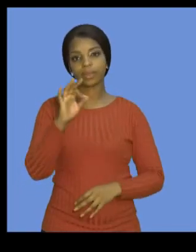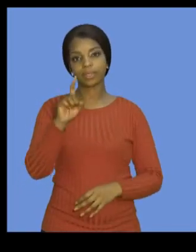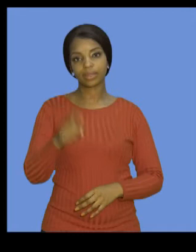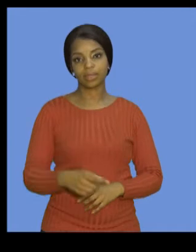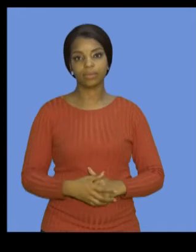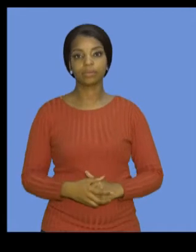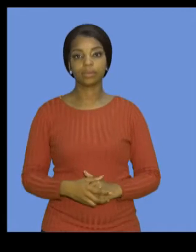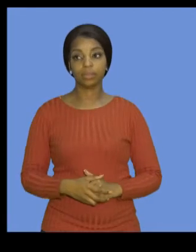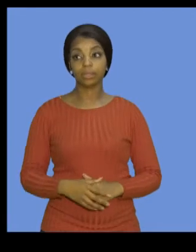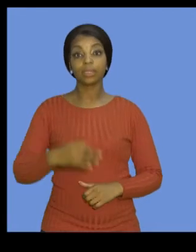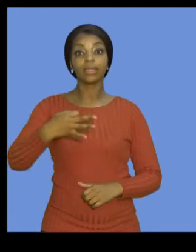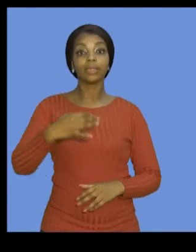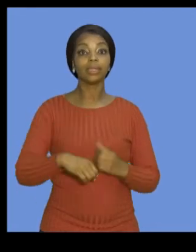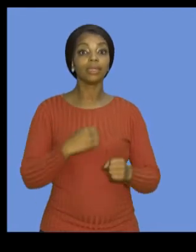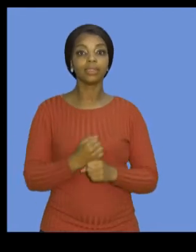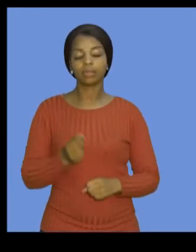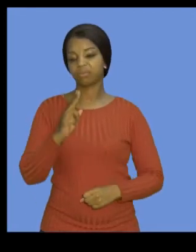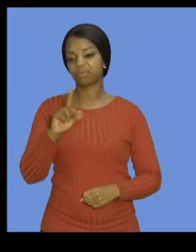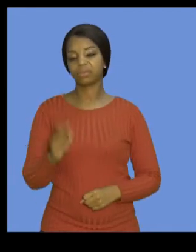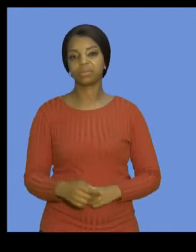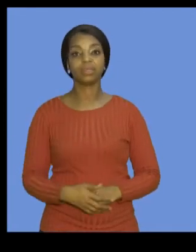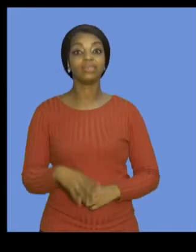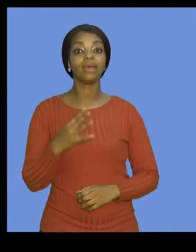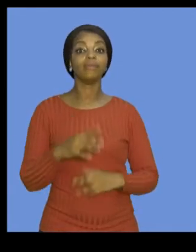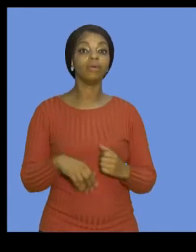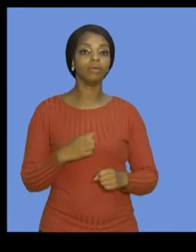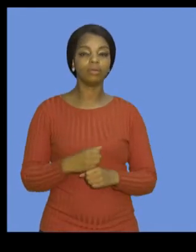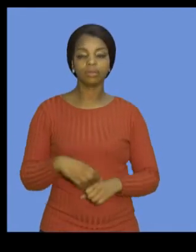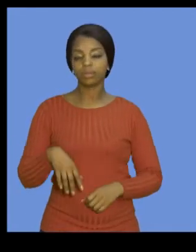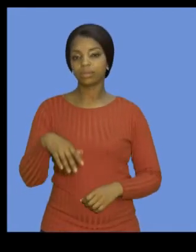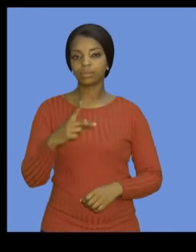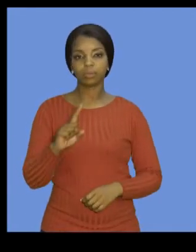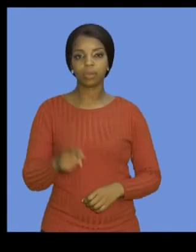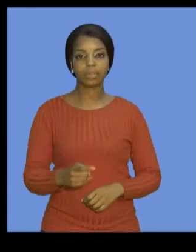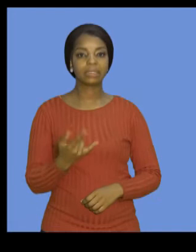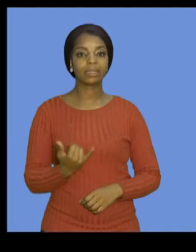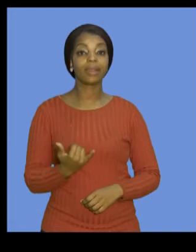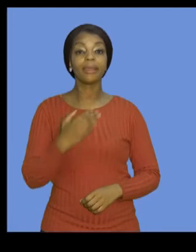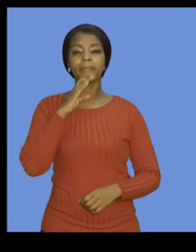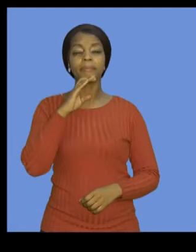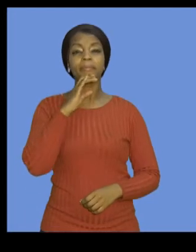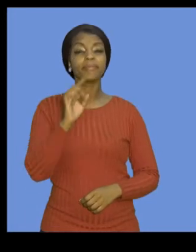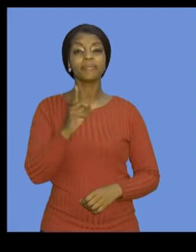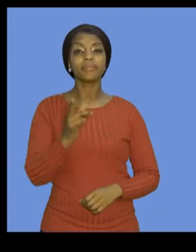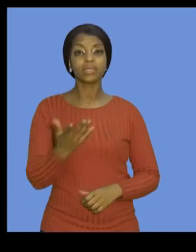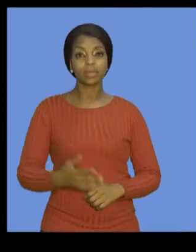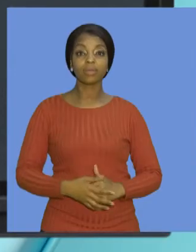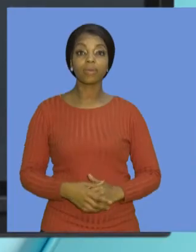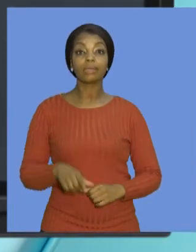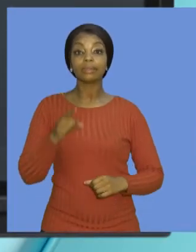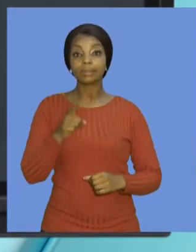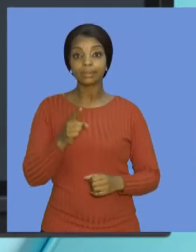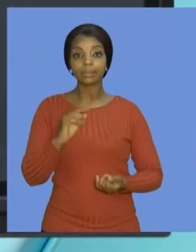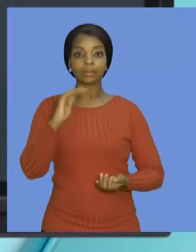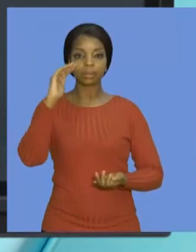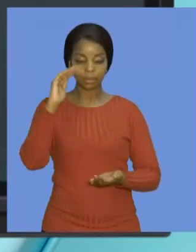worth 2,000. Fourth year, it's now worth 1,000. So what does this mean? It's a decrease